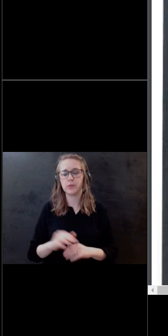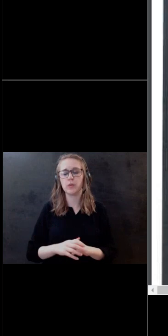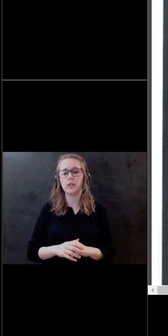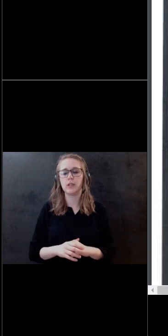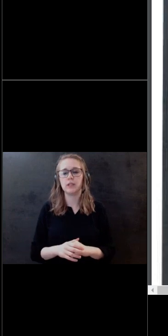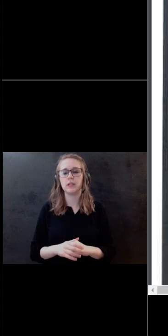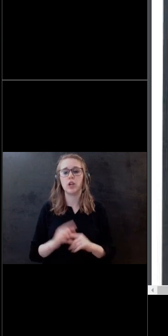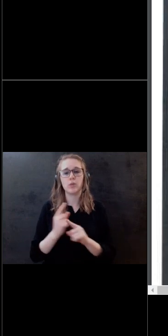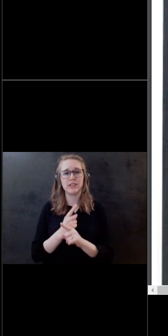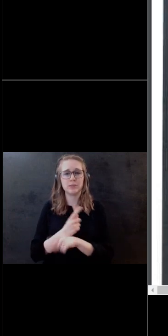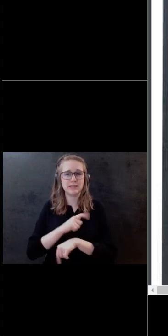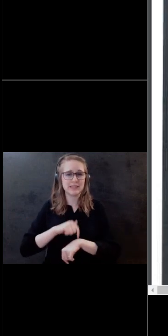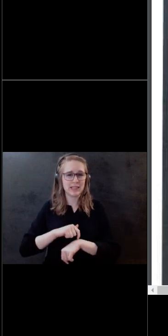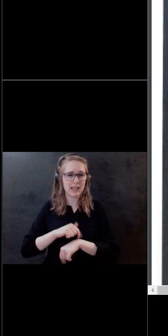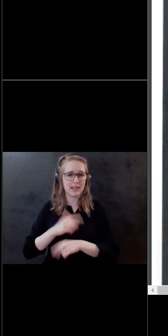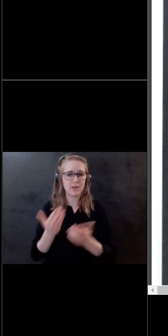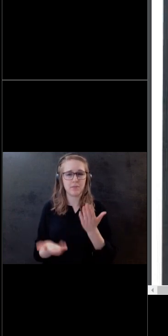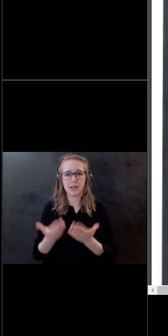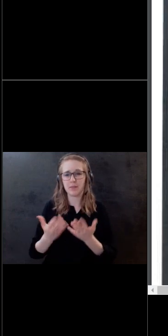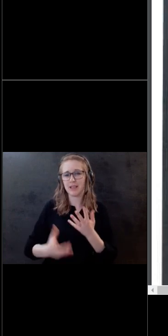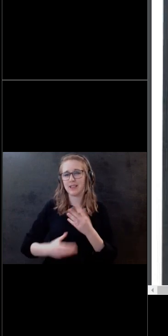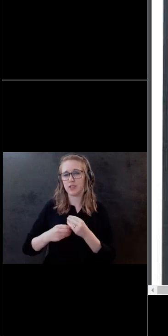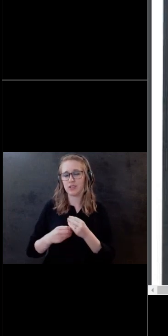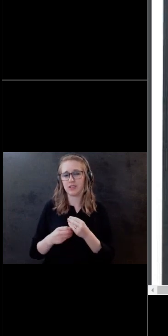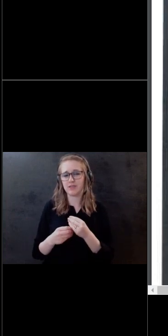reasonable time is really maybe another,